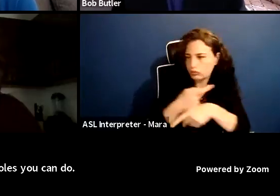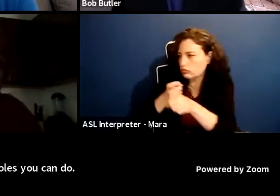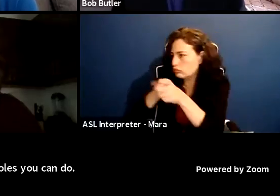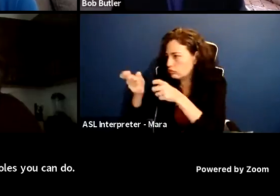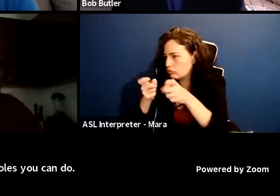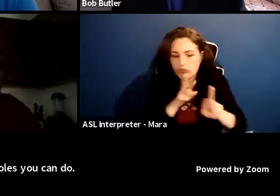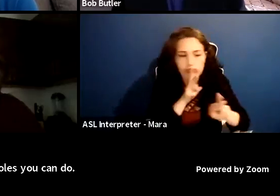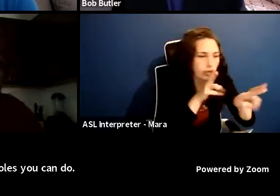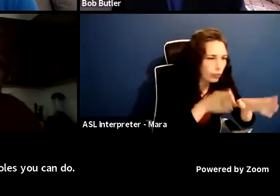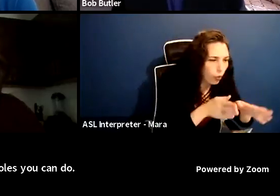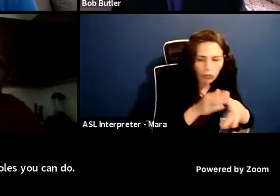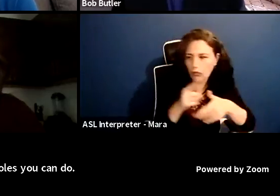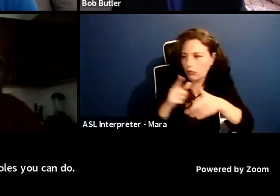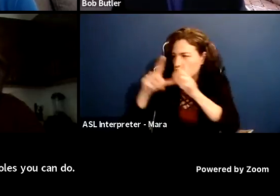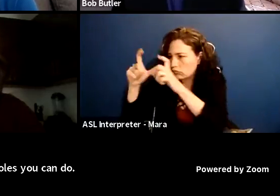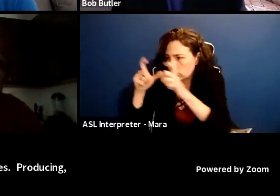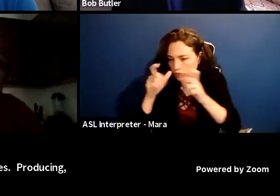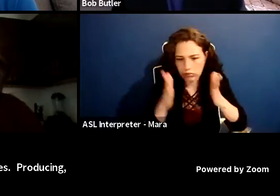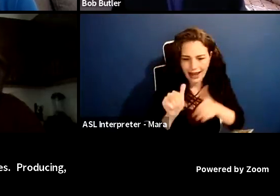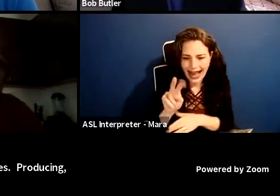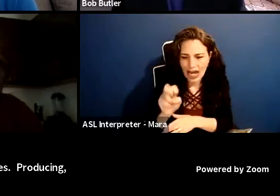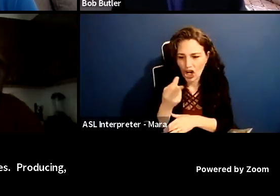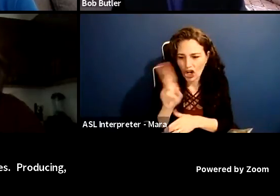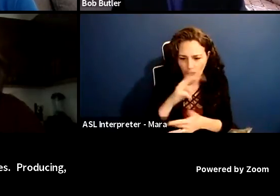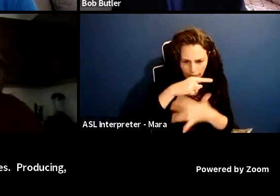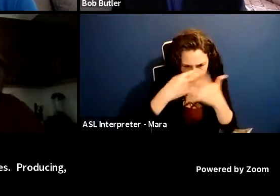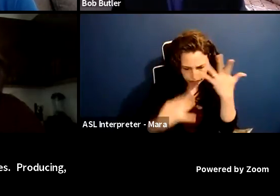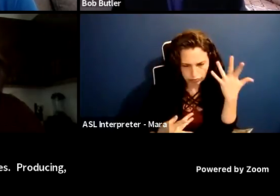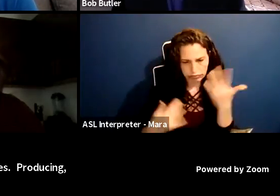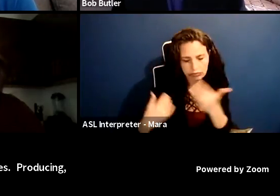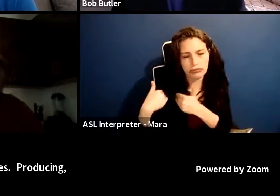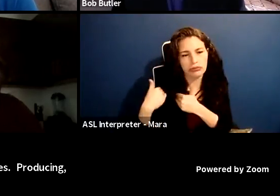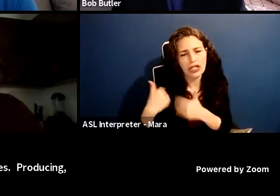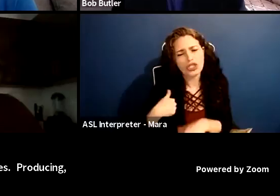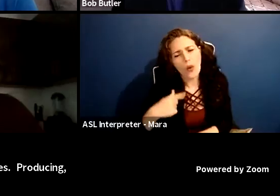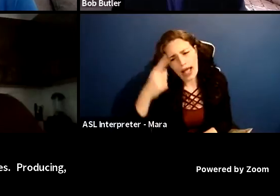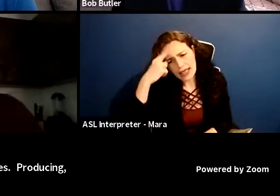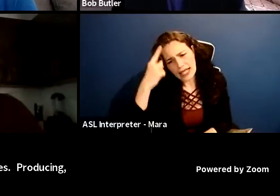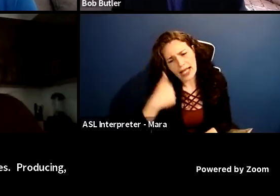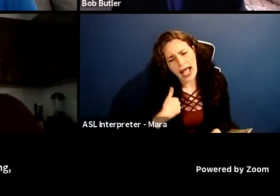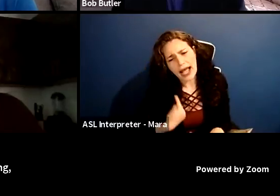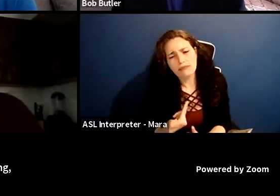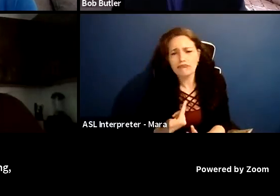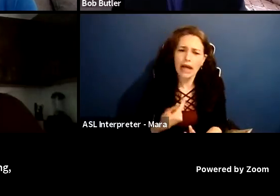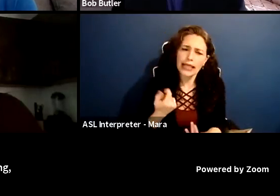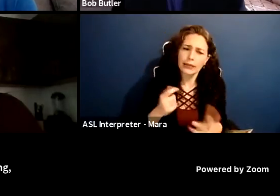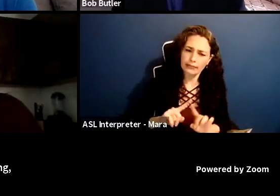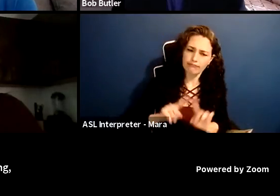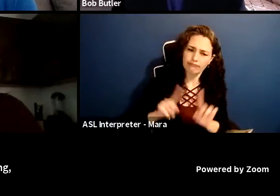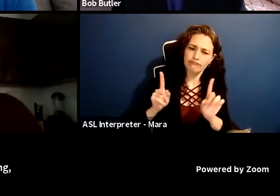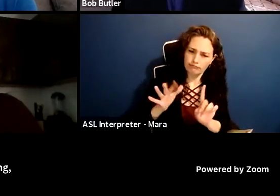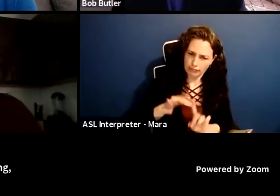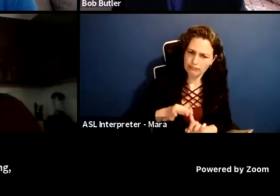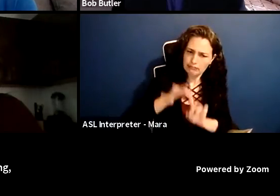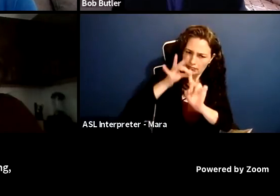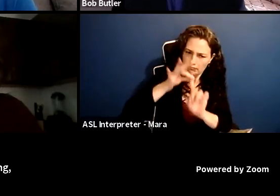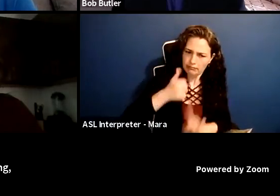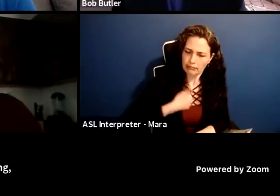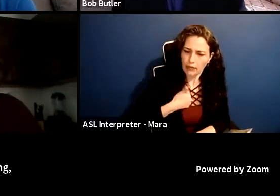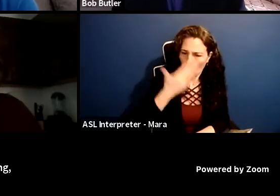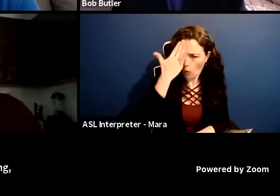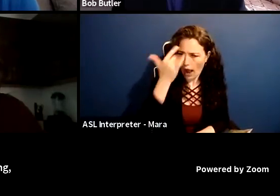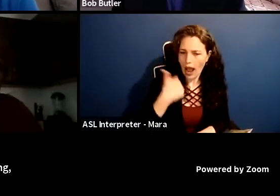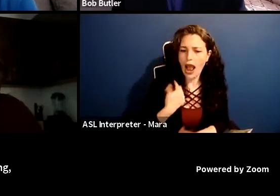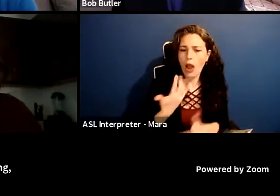a photographer, an anchor. And I think I'm unusual in that I knew I always wanted to be a